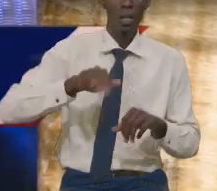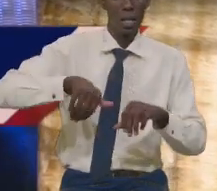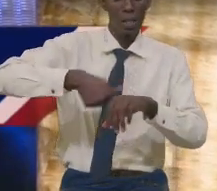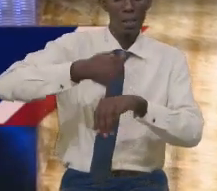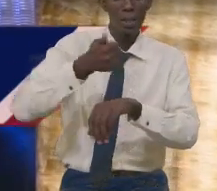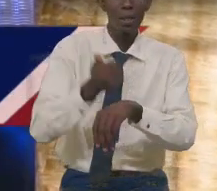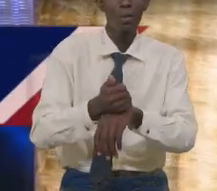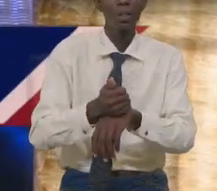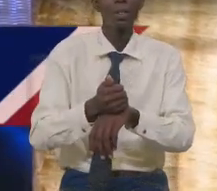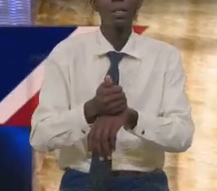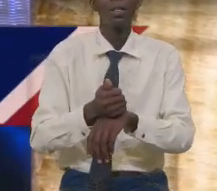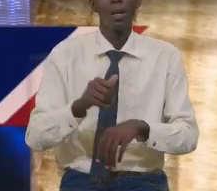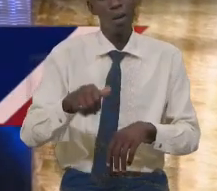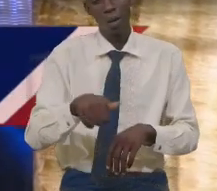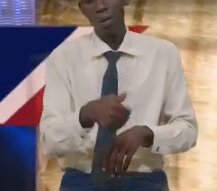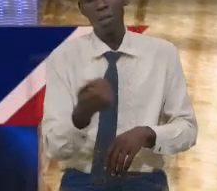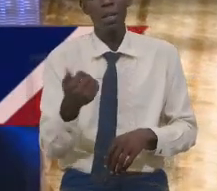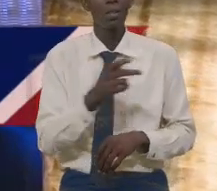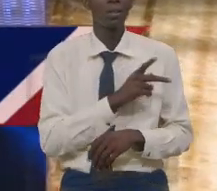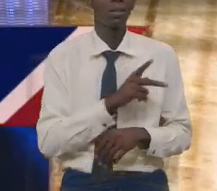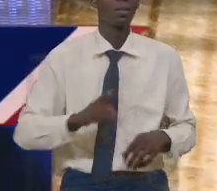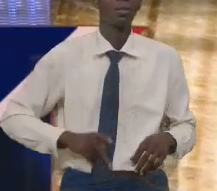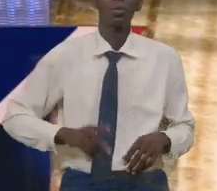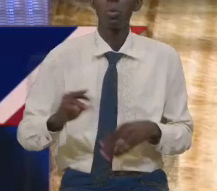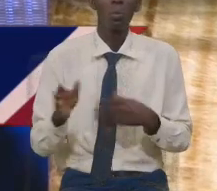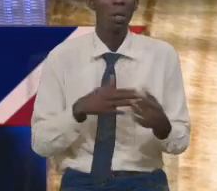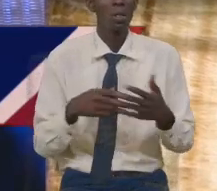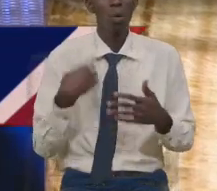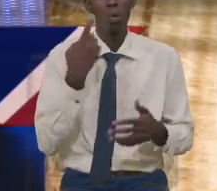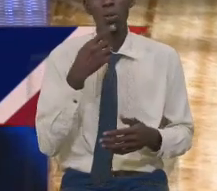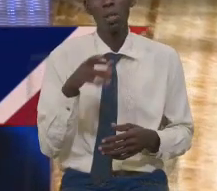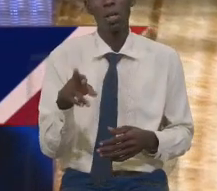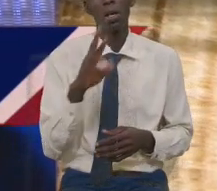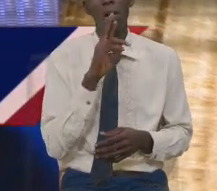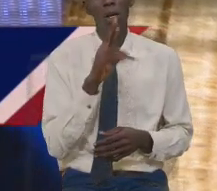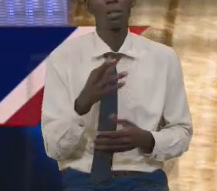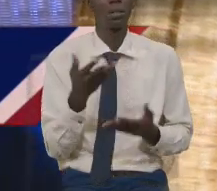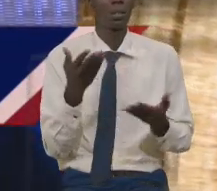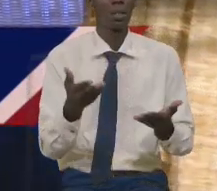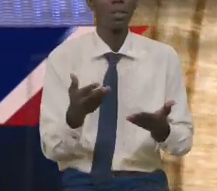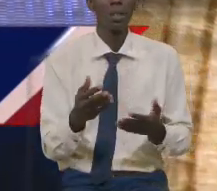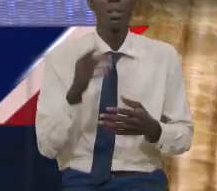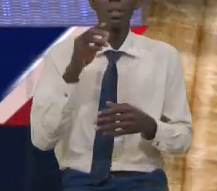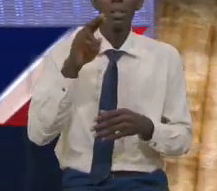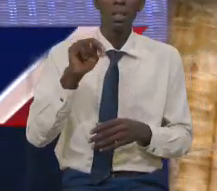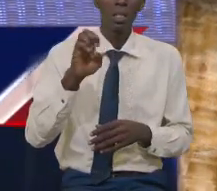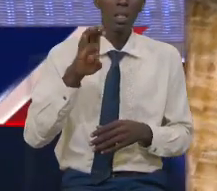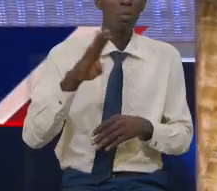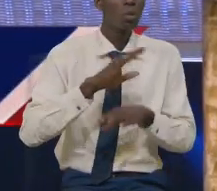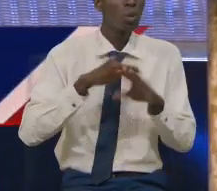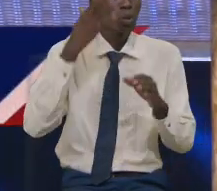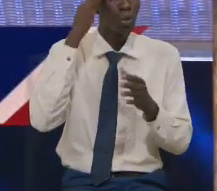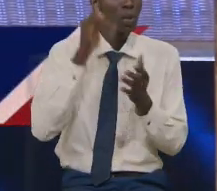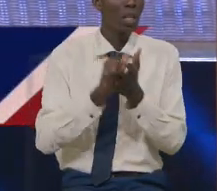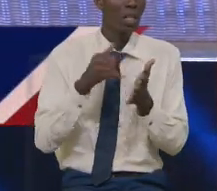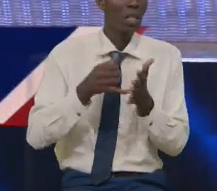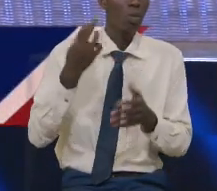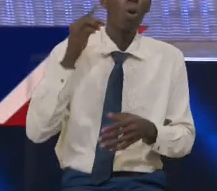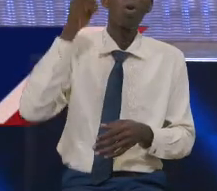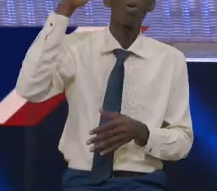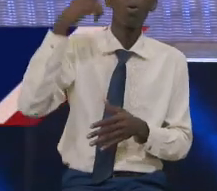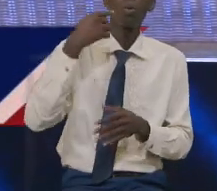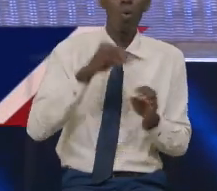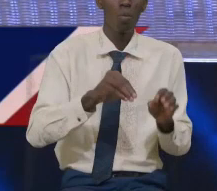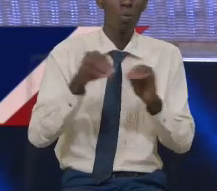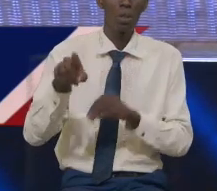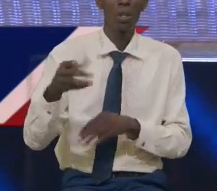establishes, enthrones kings. Whoever they were, Nebuchadnezzar did not know that it was God that put him there, and that the